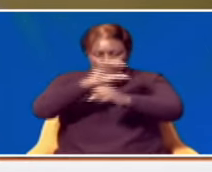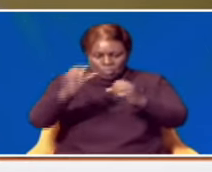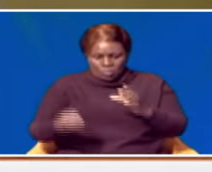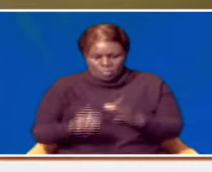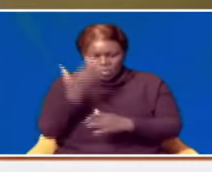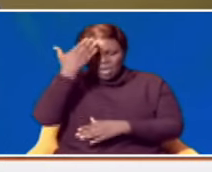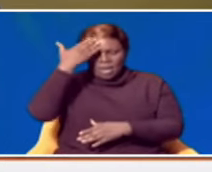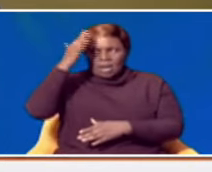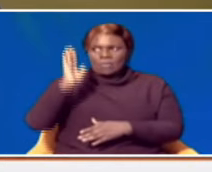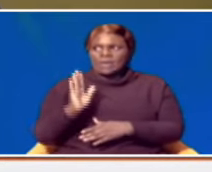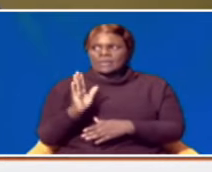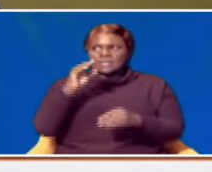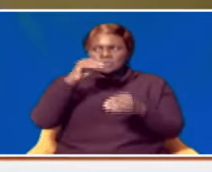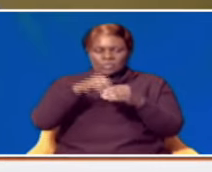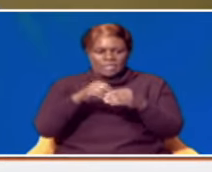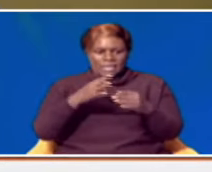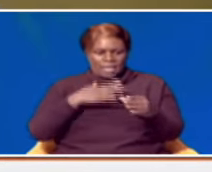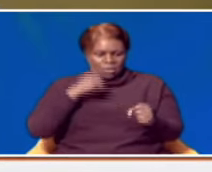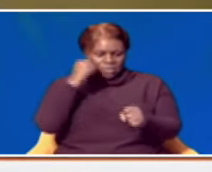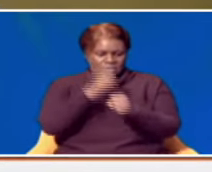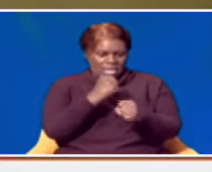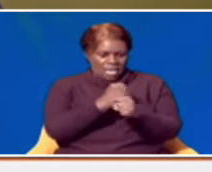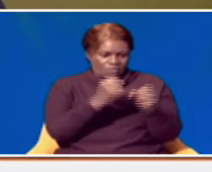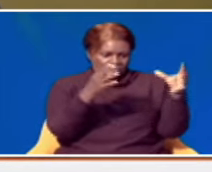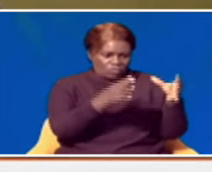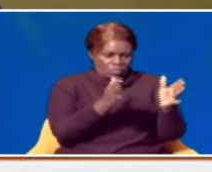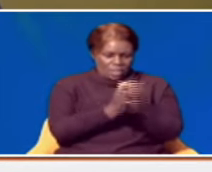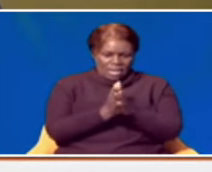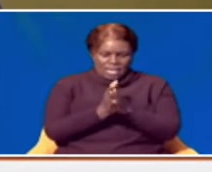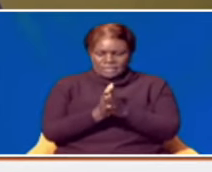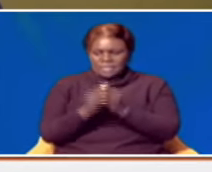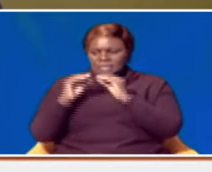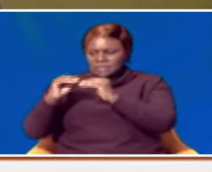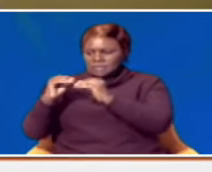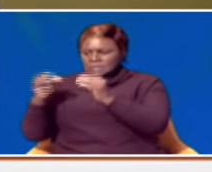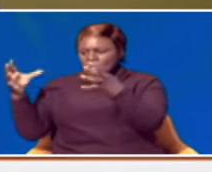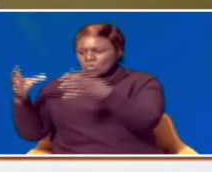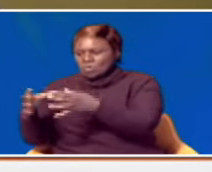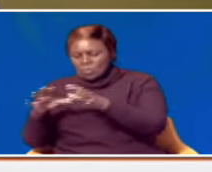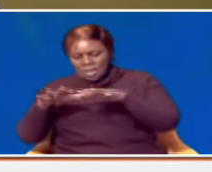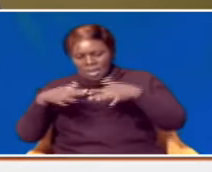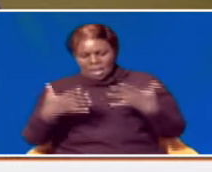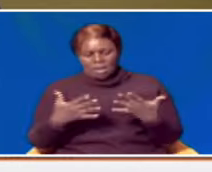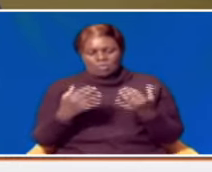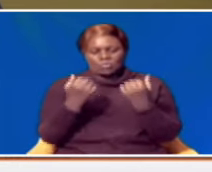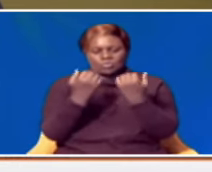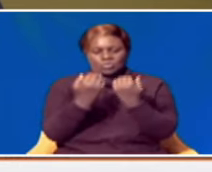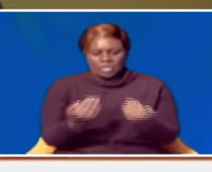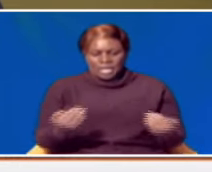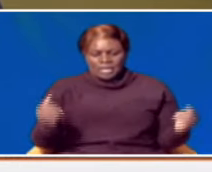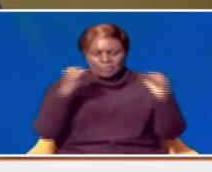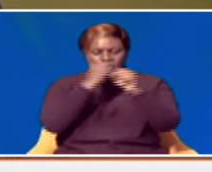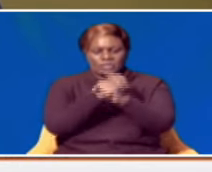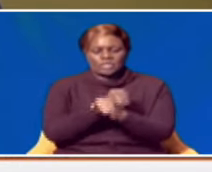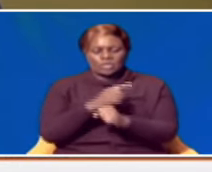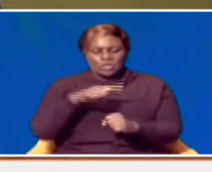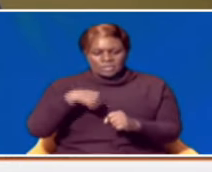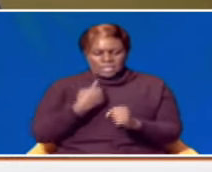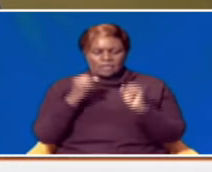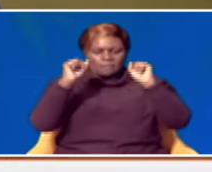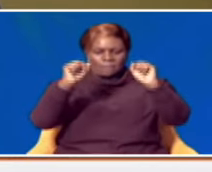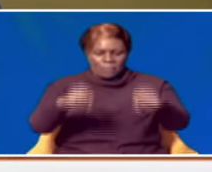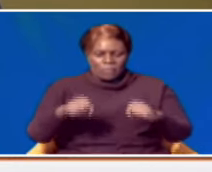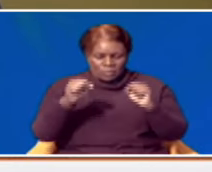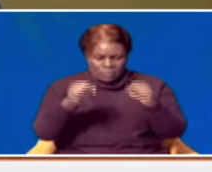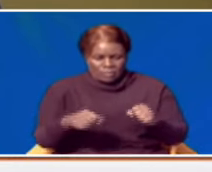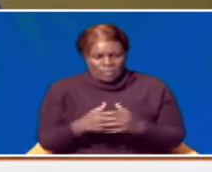creating awareness among our staff, both the teaching and the non-teaching staff, about child protection. So we are able